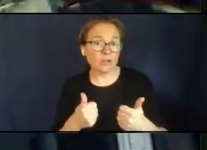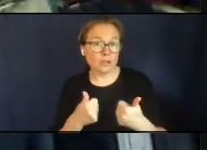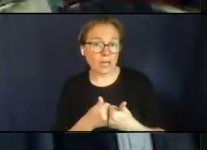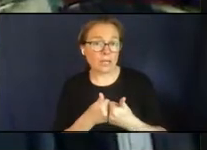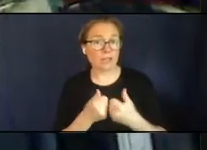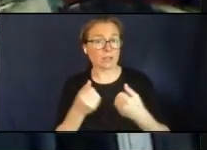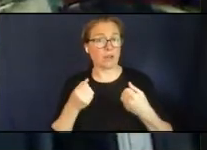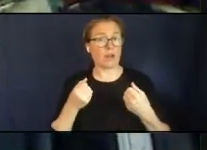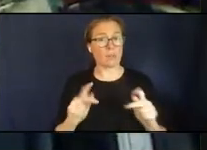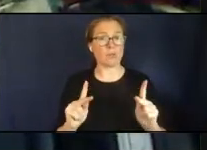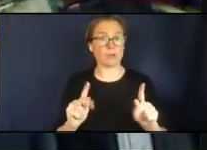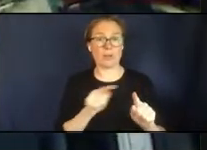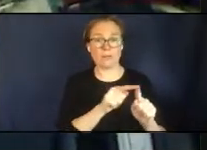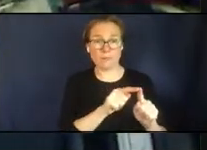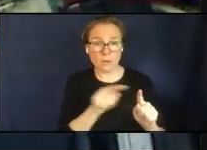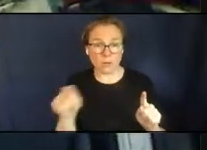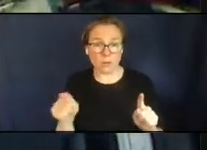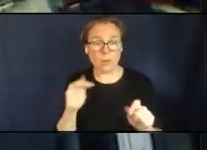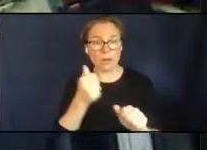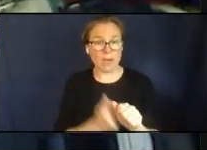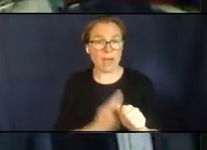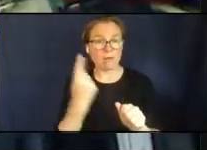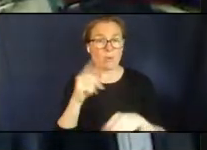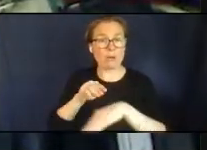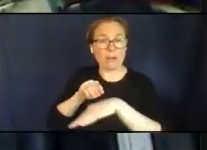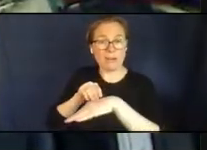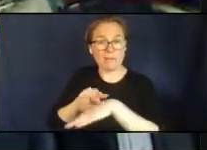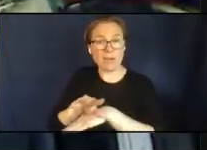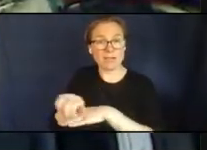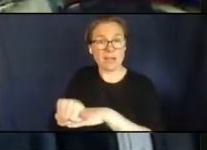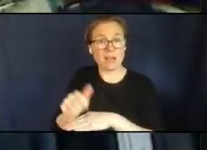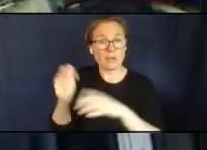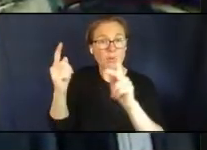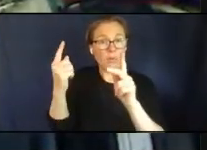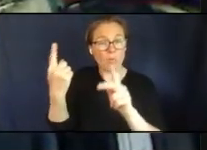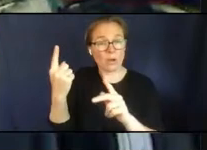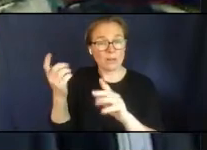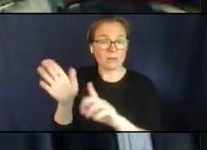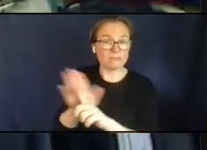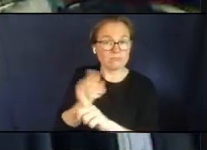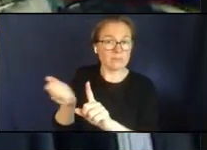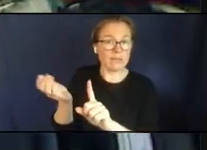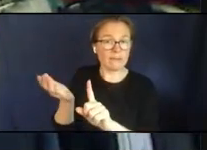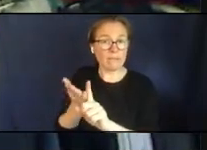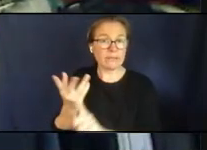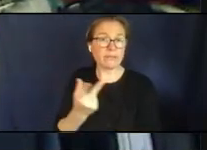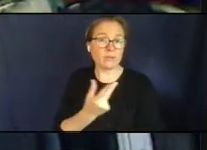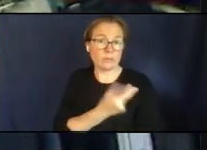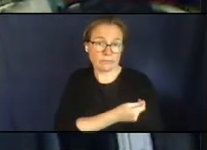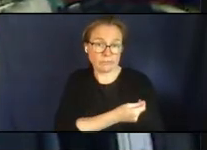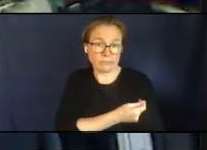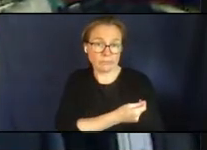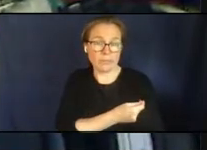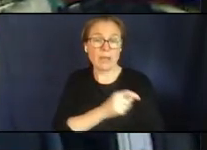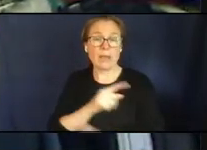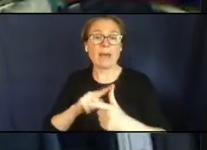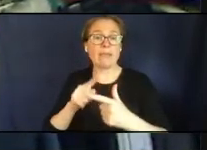for every Oregonian to influence another Oregonian that's not vaccinated to move this pandemic behind us.